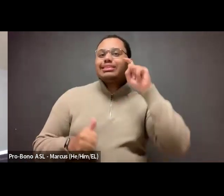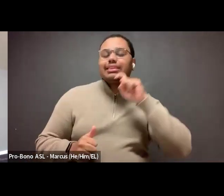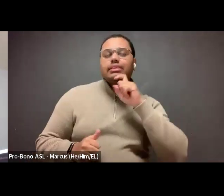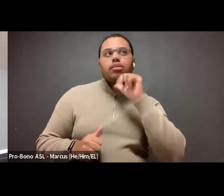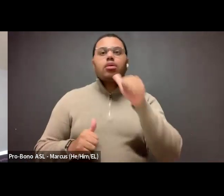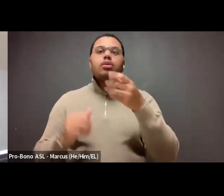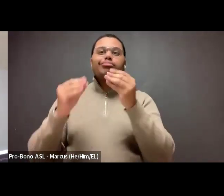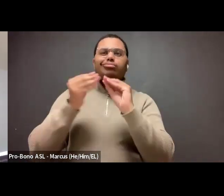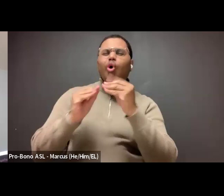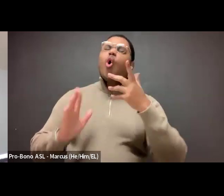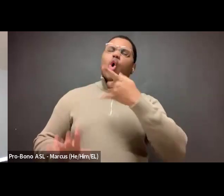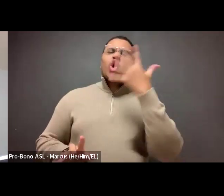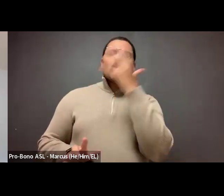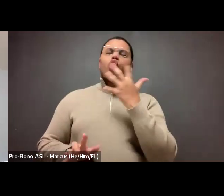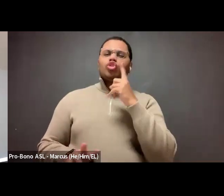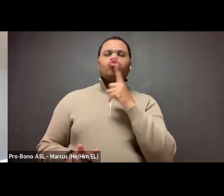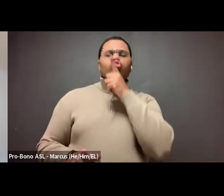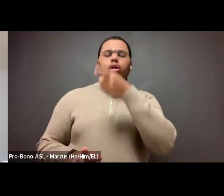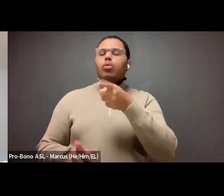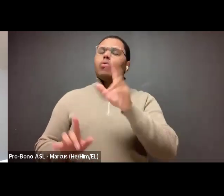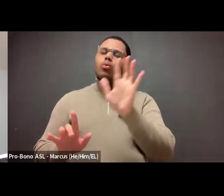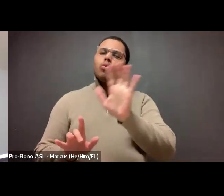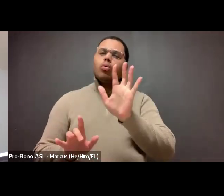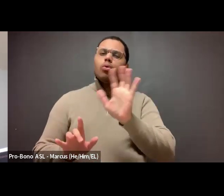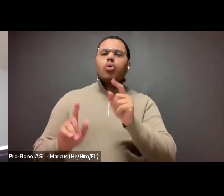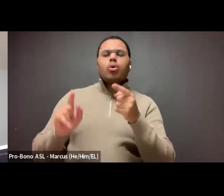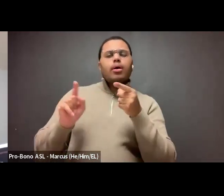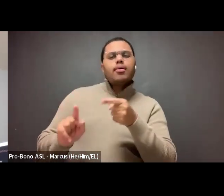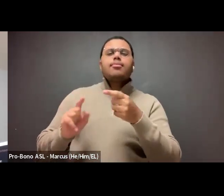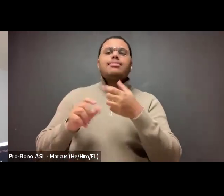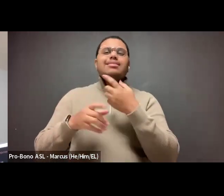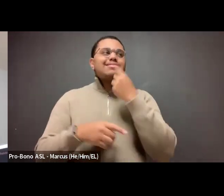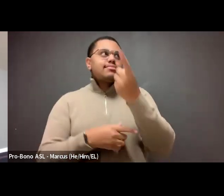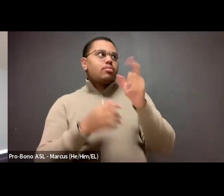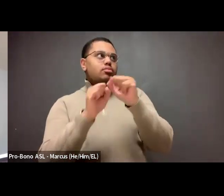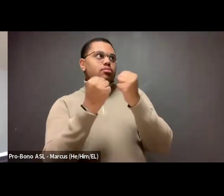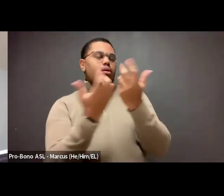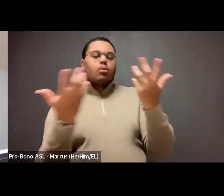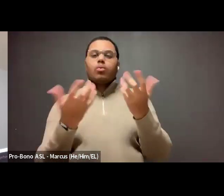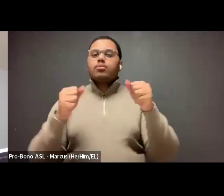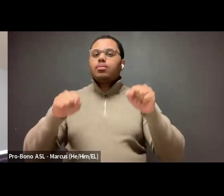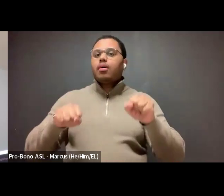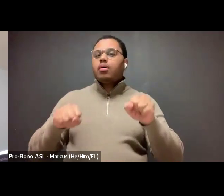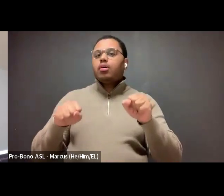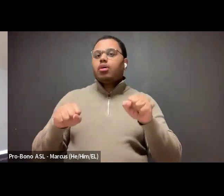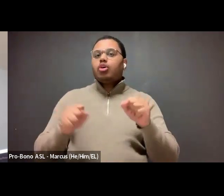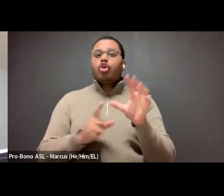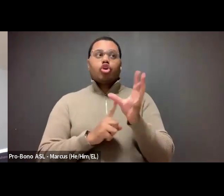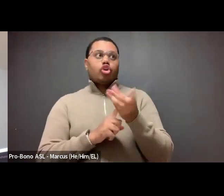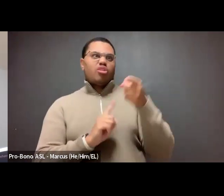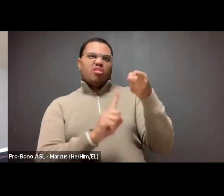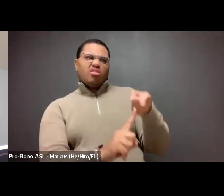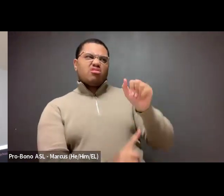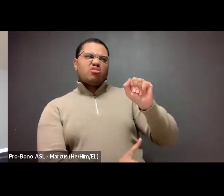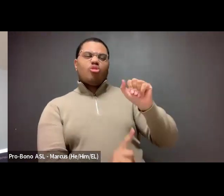pedagogy that tell society what is possible. As cultural theorist Stuart Hall